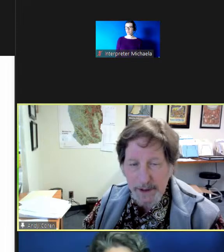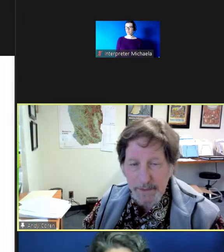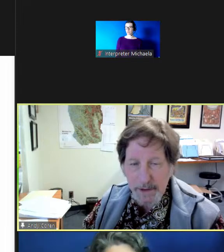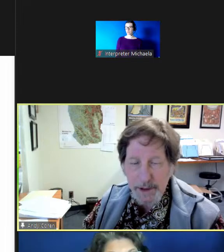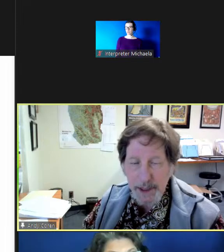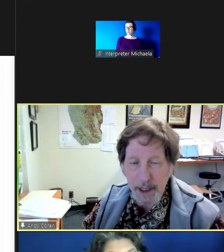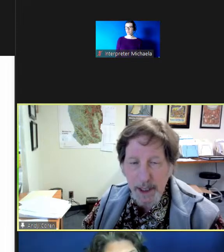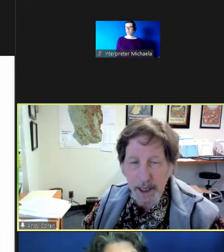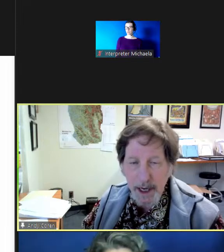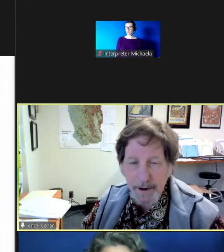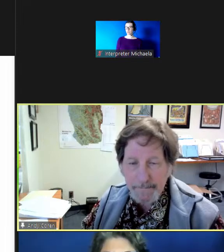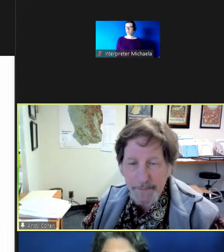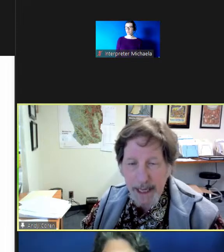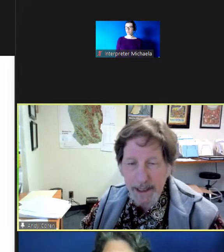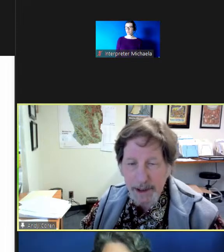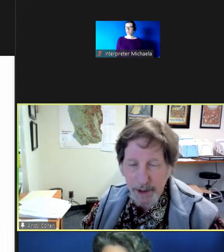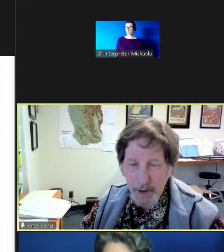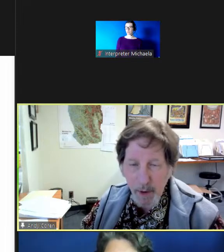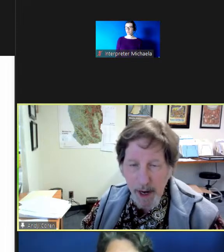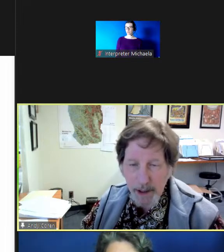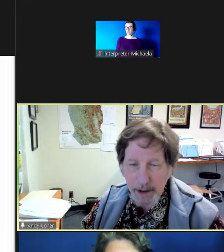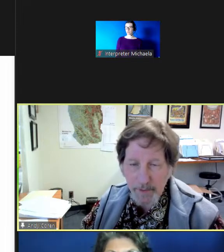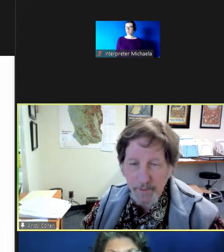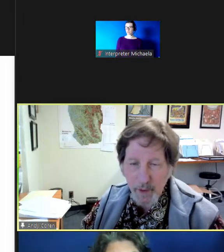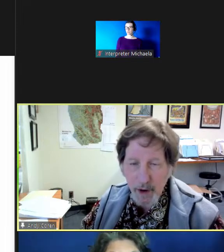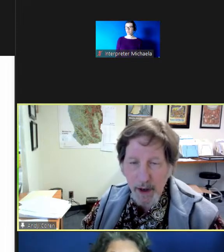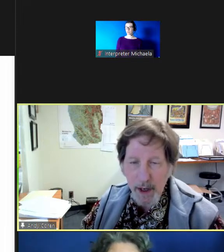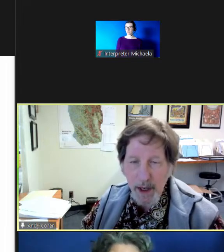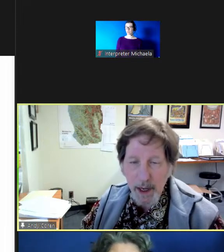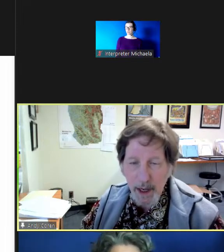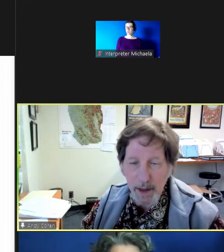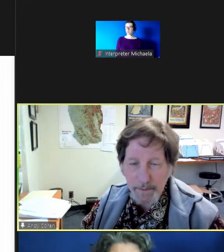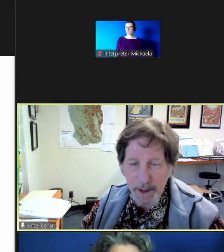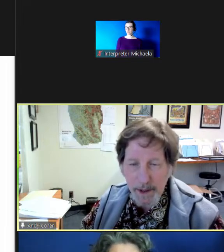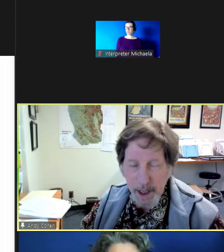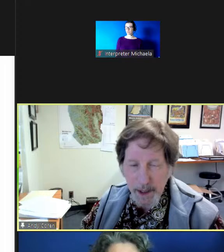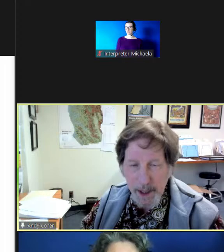have symptoms, and it is required for